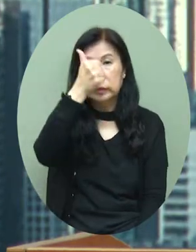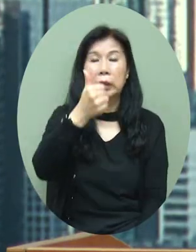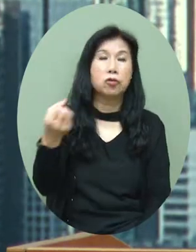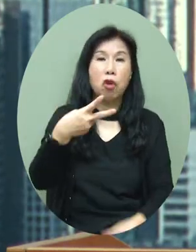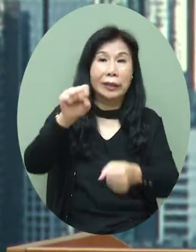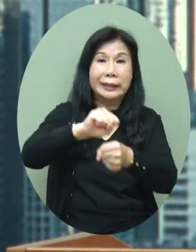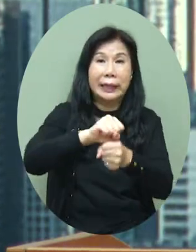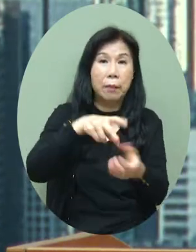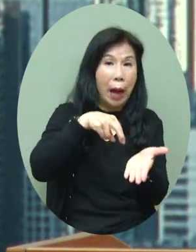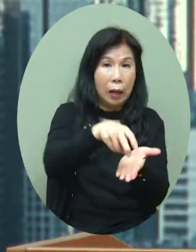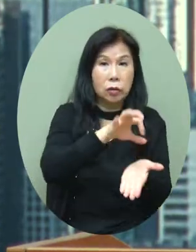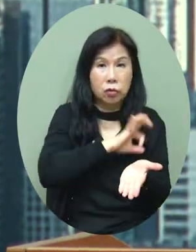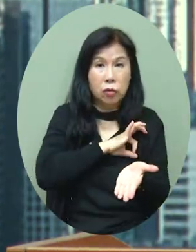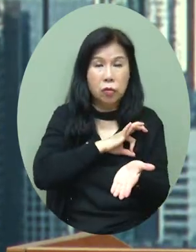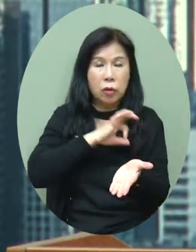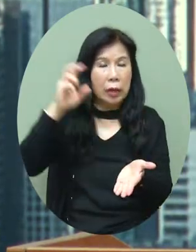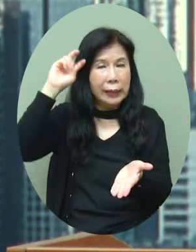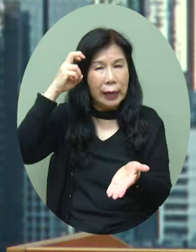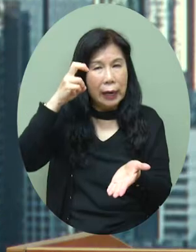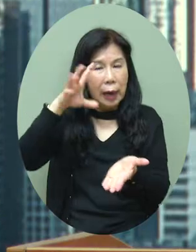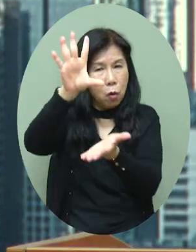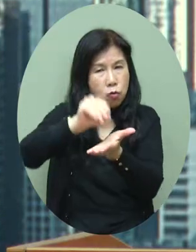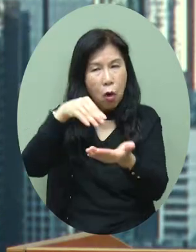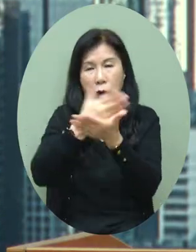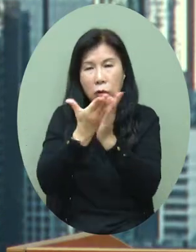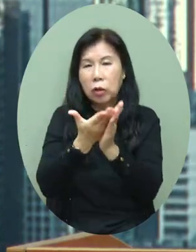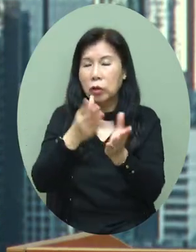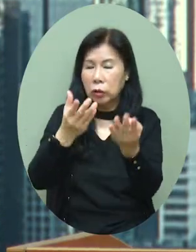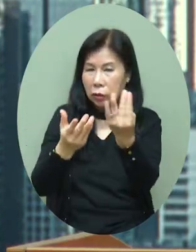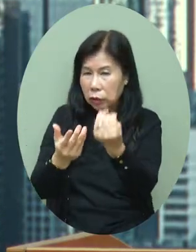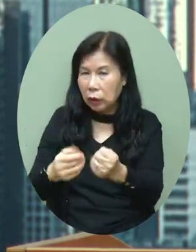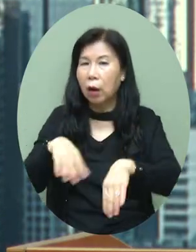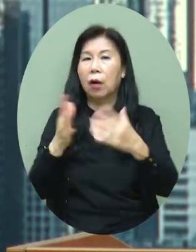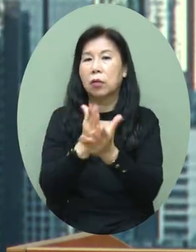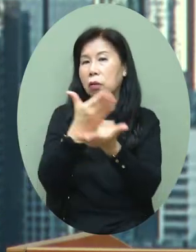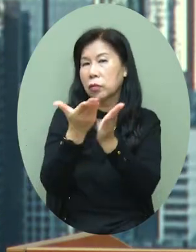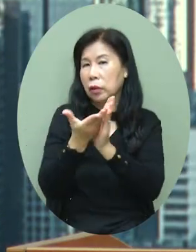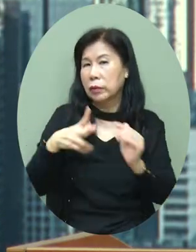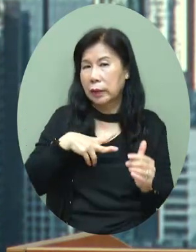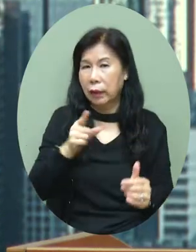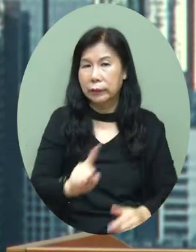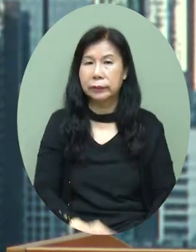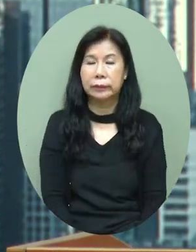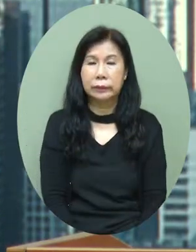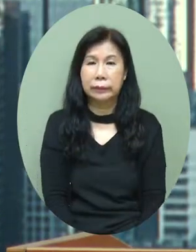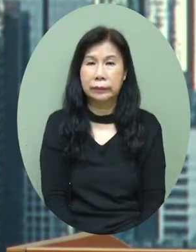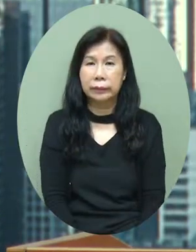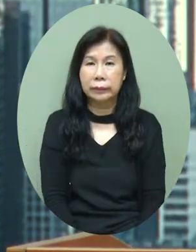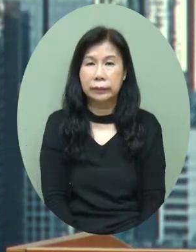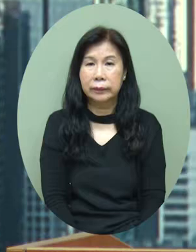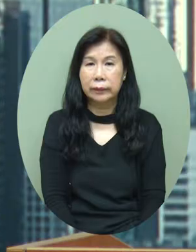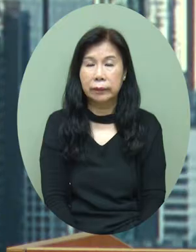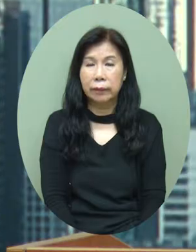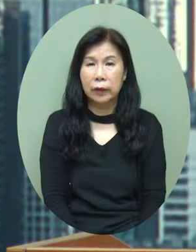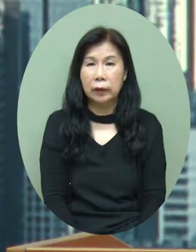factors relevant for that year. So we do not carry the factors that was relevant for a past